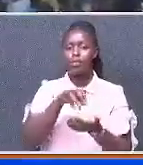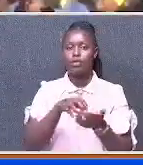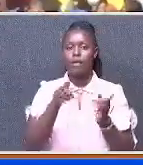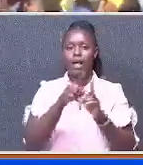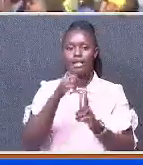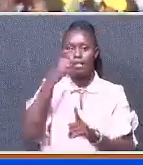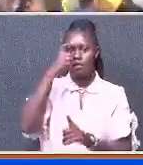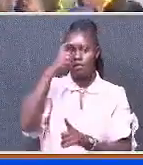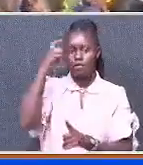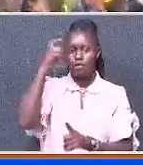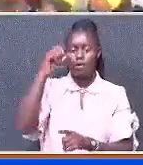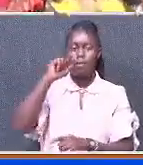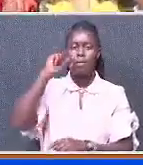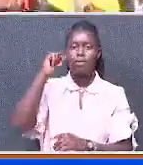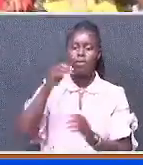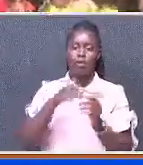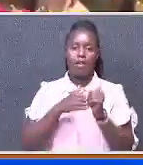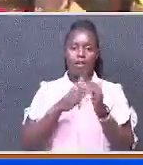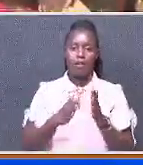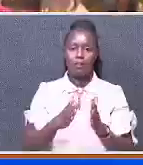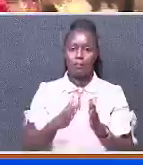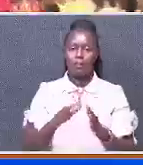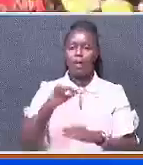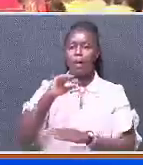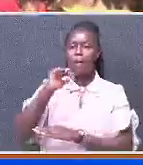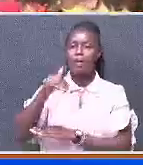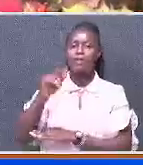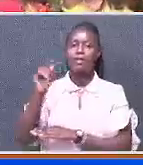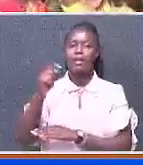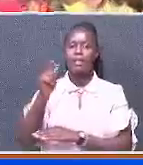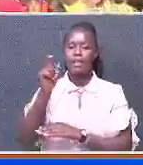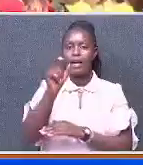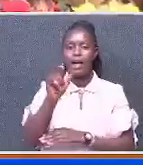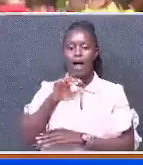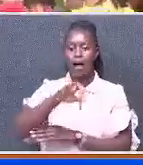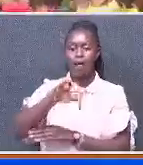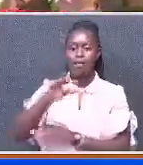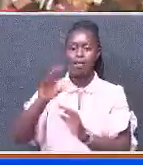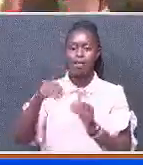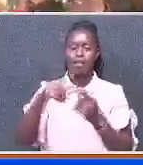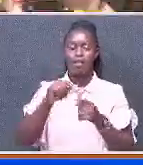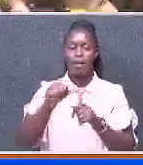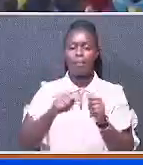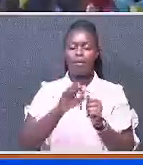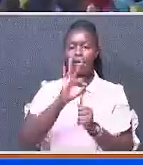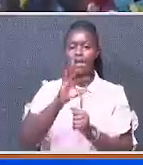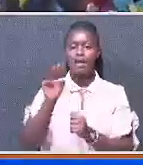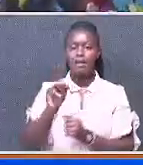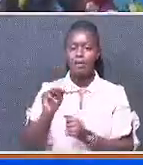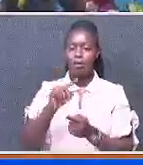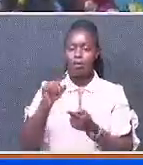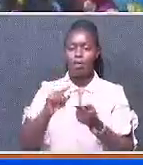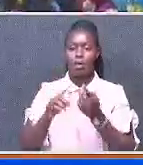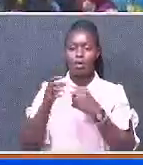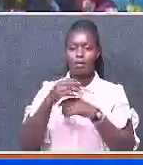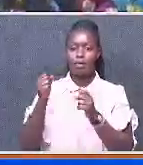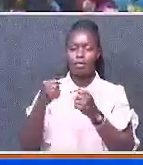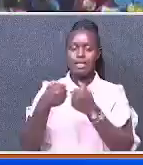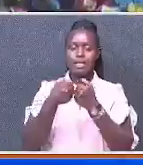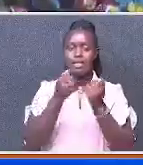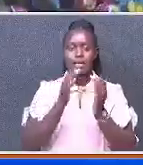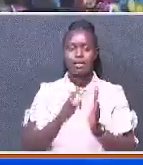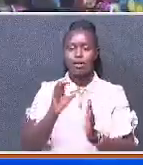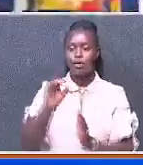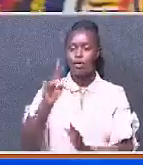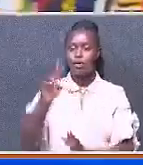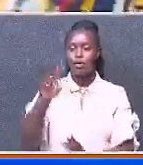regional political leader. 10 Mount Kenya counties collectively gave Ruto nearly 3 million votes, while the president's main challenger